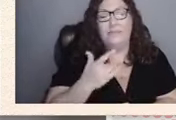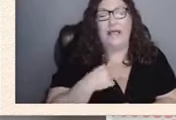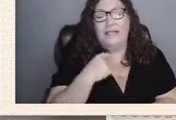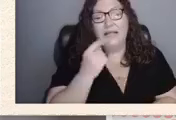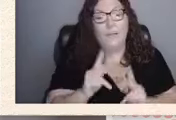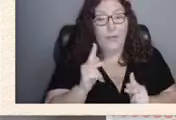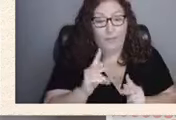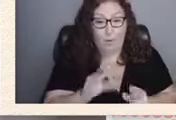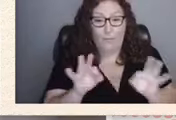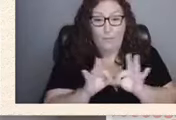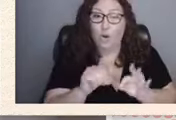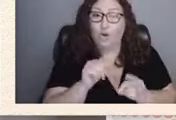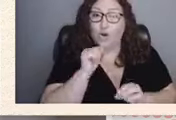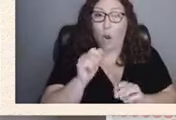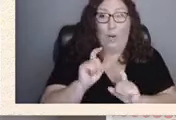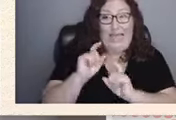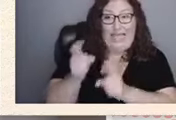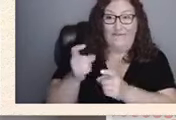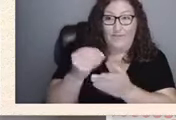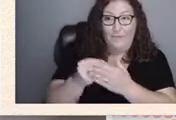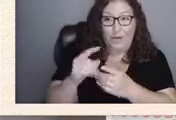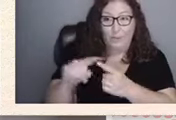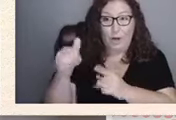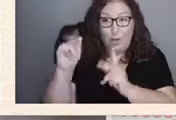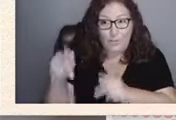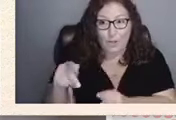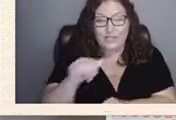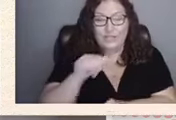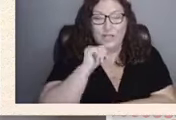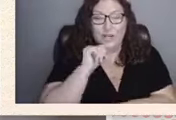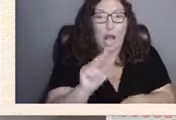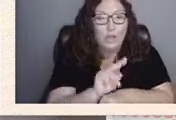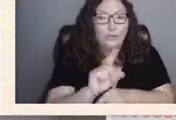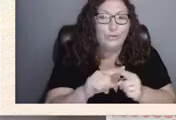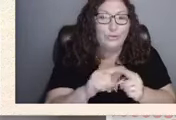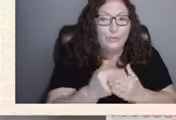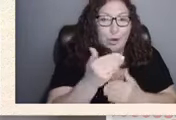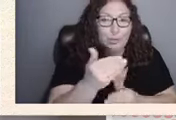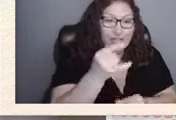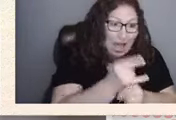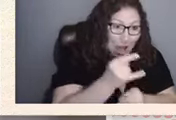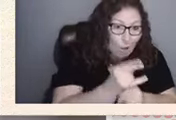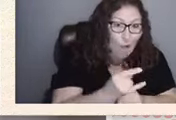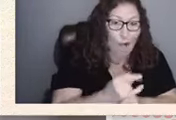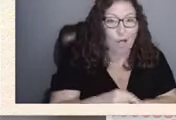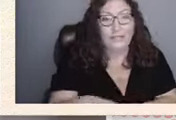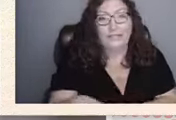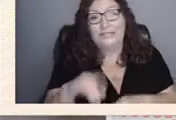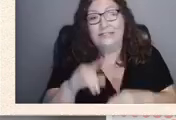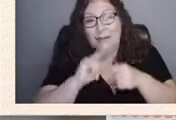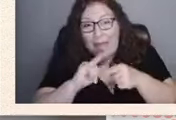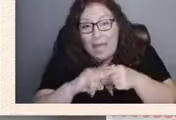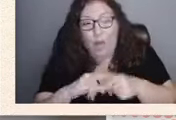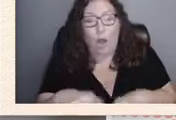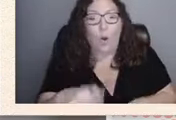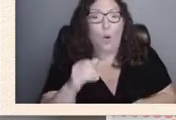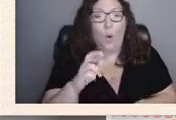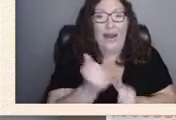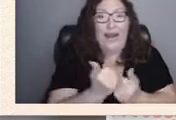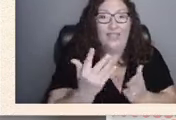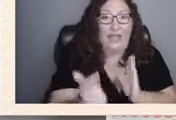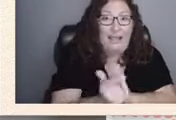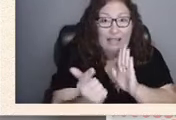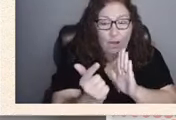long as you don't give the money away, you're not using it to purchase alcohol, tobacco, or anything illegal, then most likely it's going